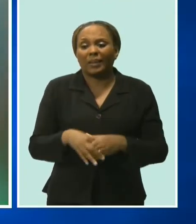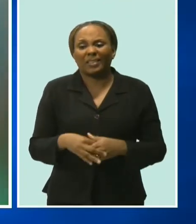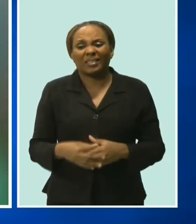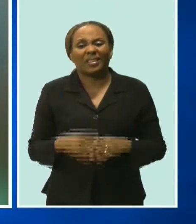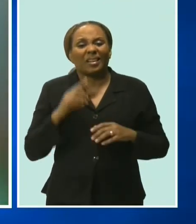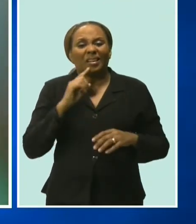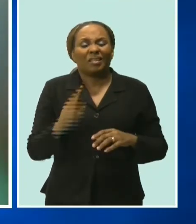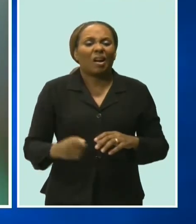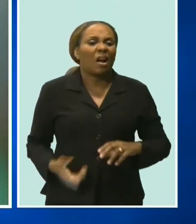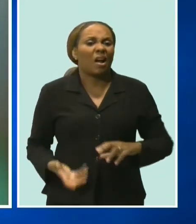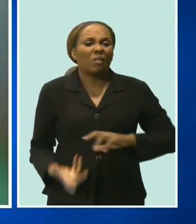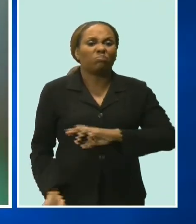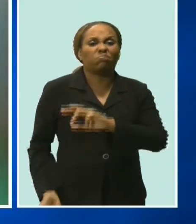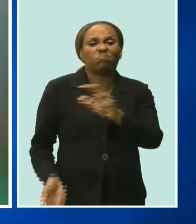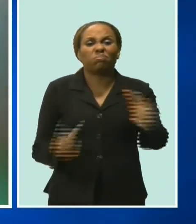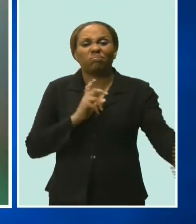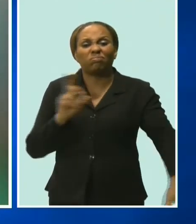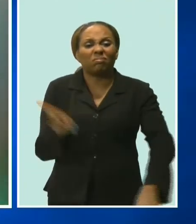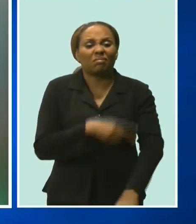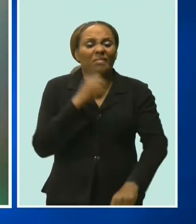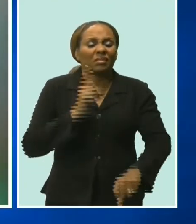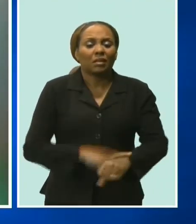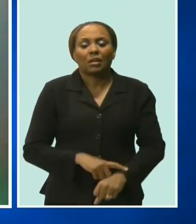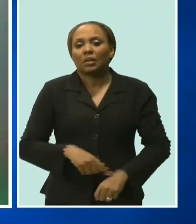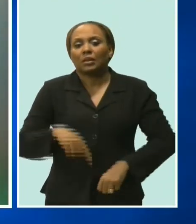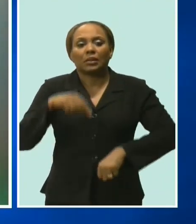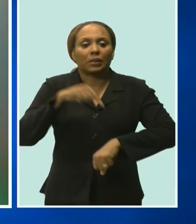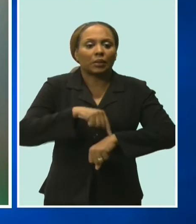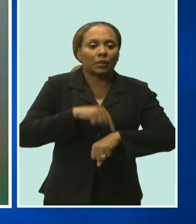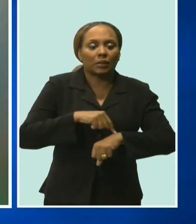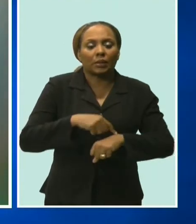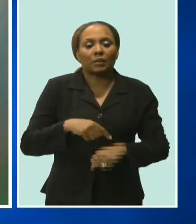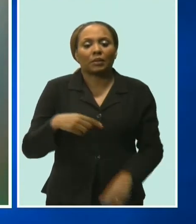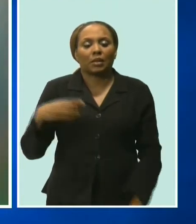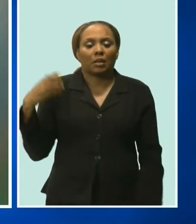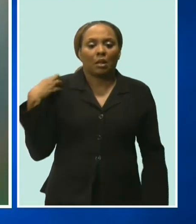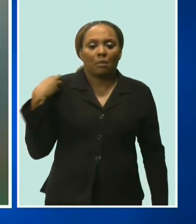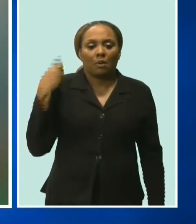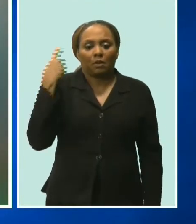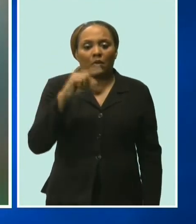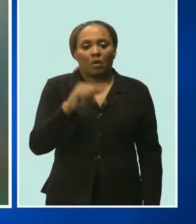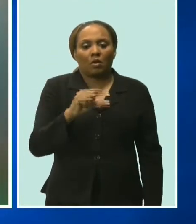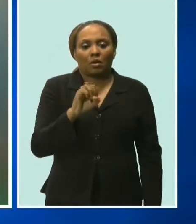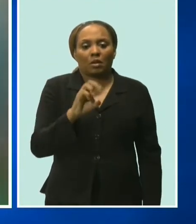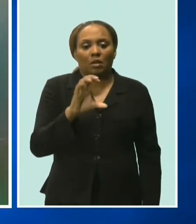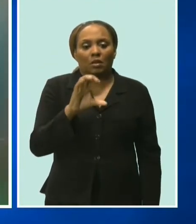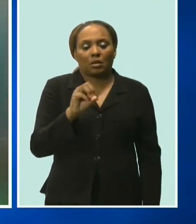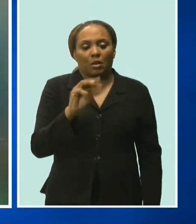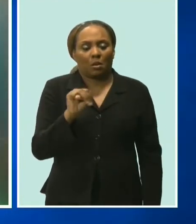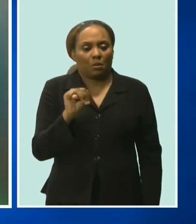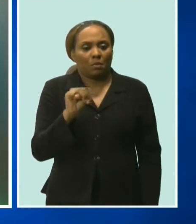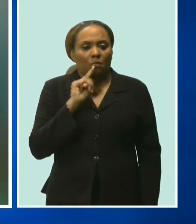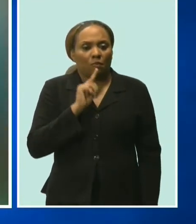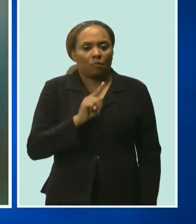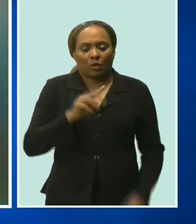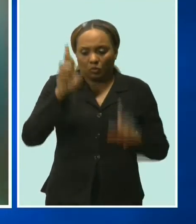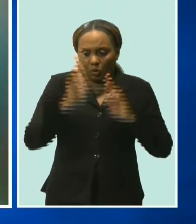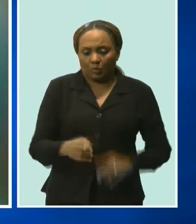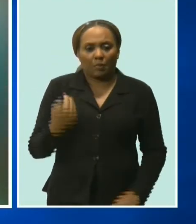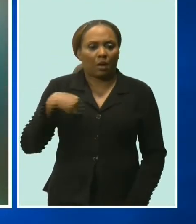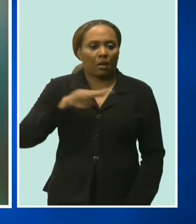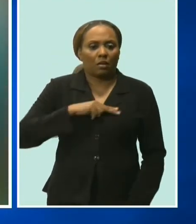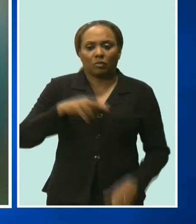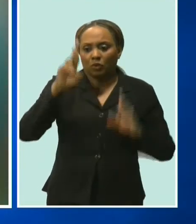gone on far too long, and it is time that the chairman of GCOM act and honor our